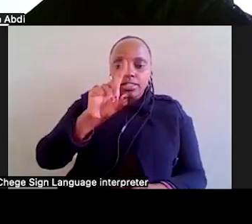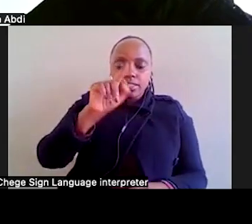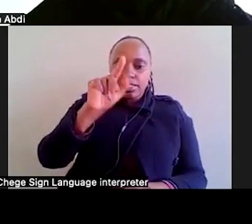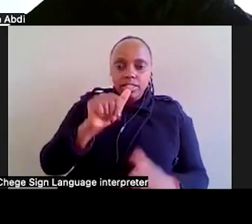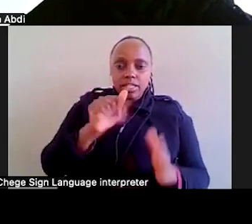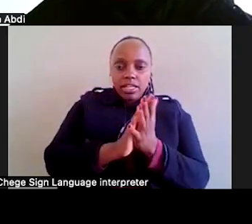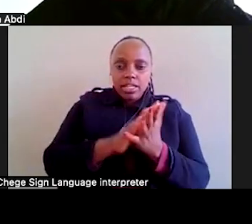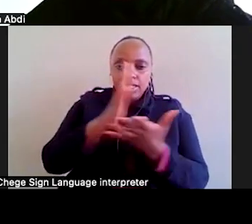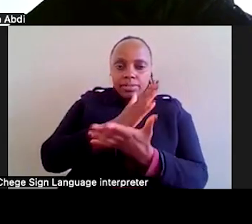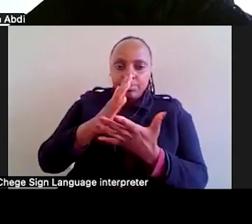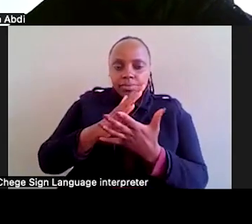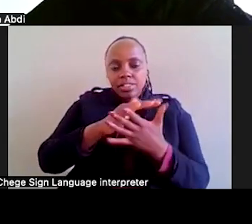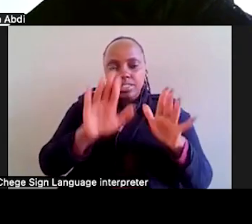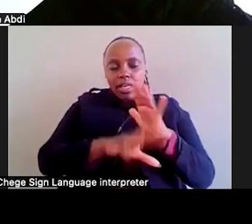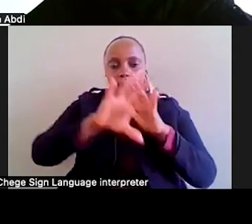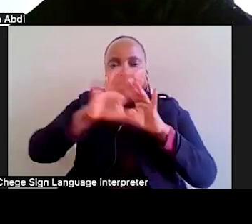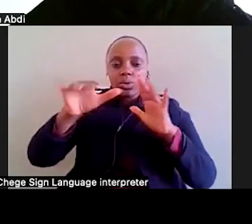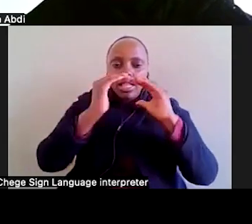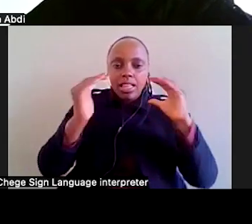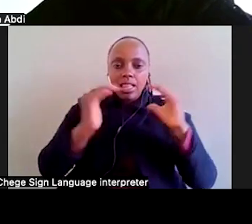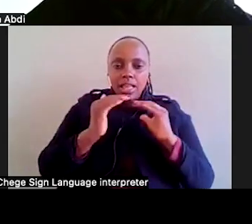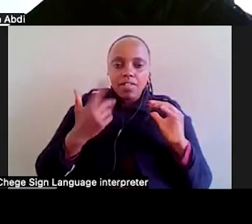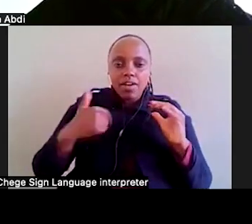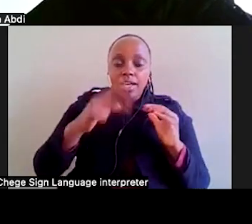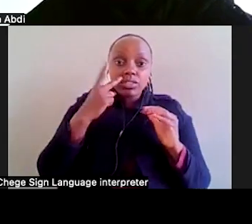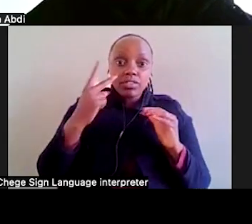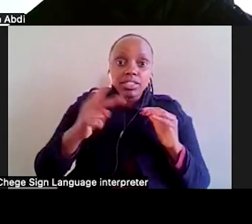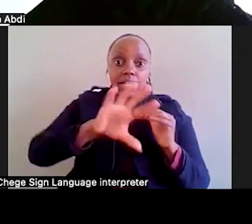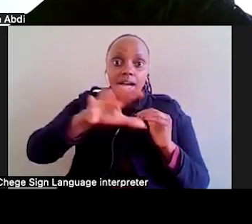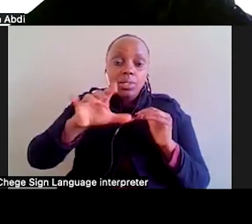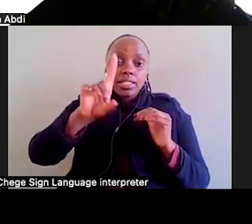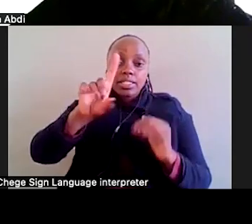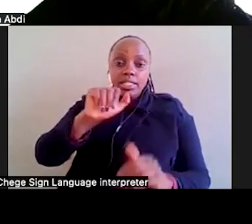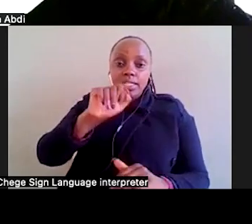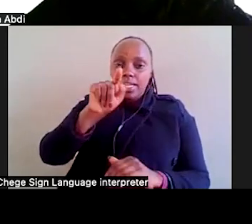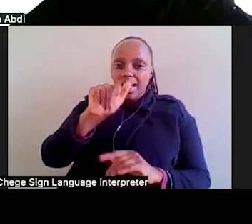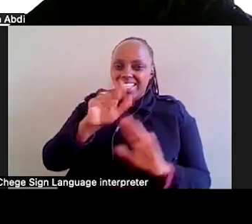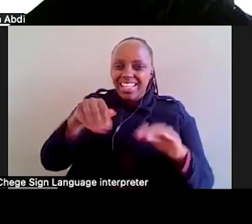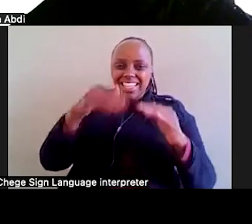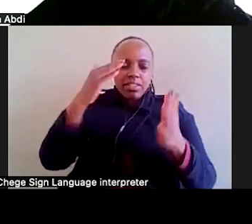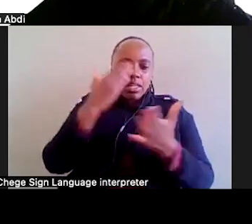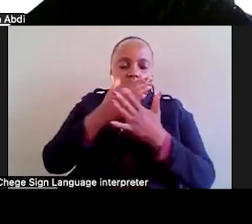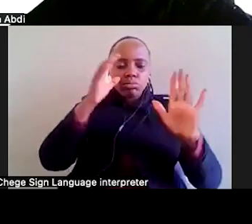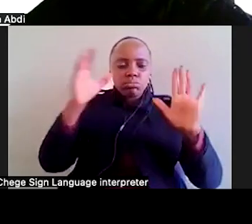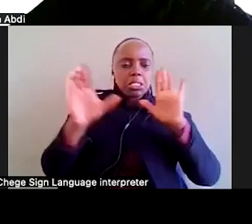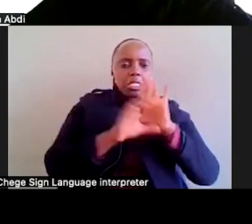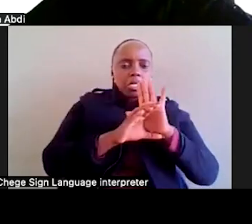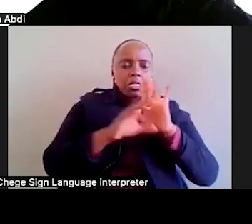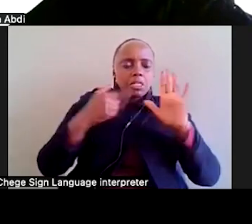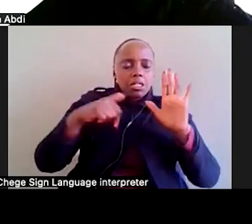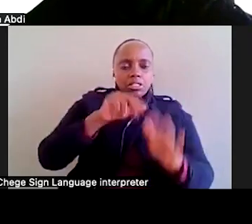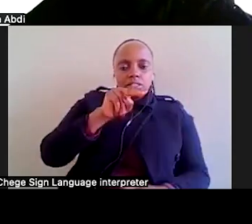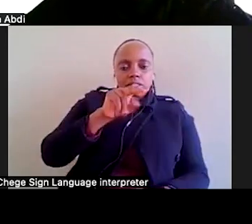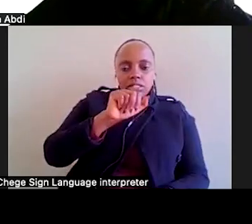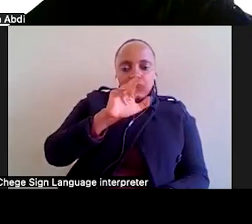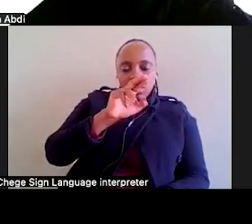level, because we have realized that county data does not give the true picture. We are in narrow county where the official